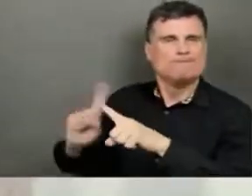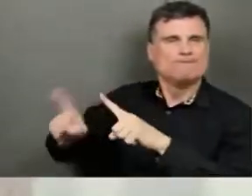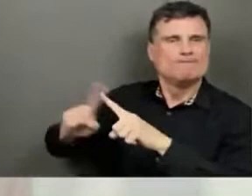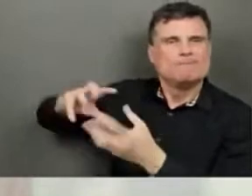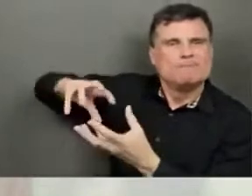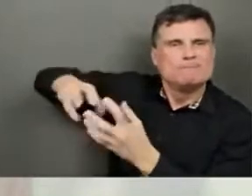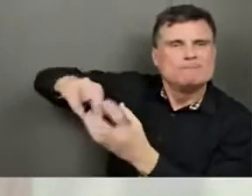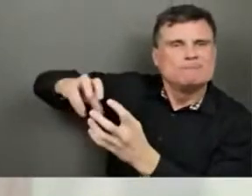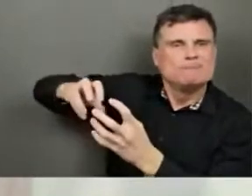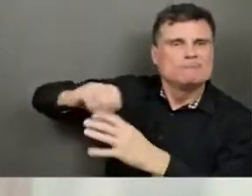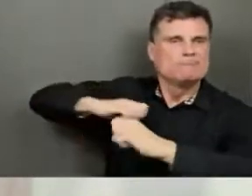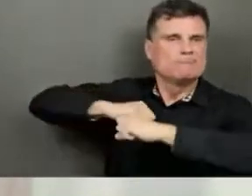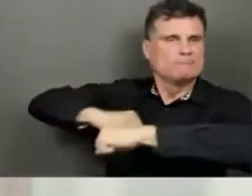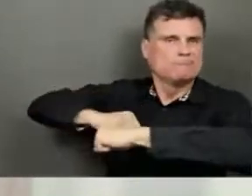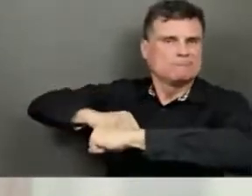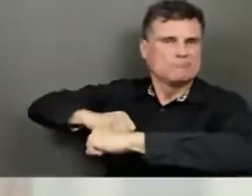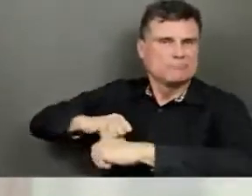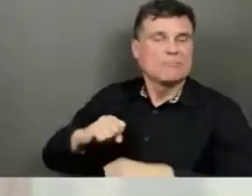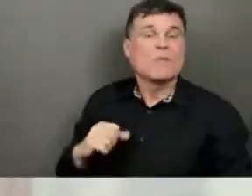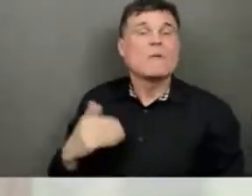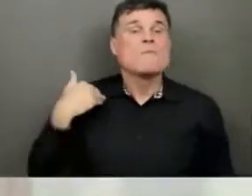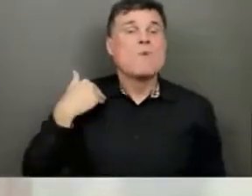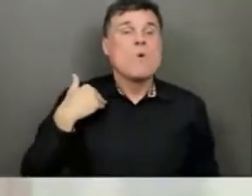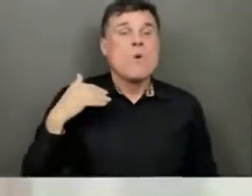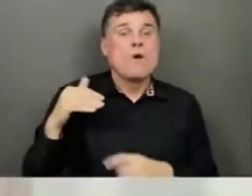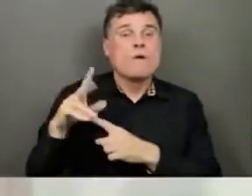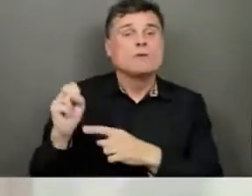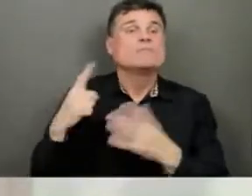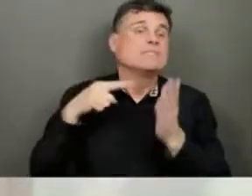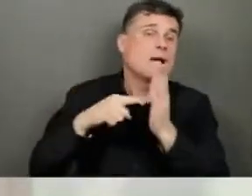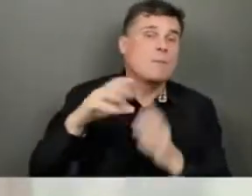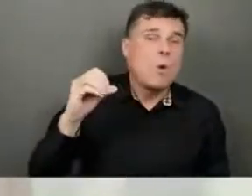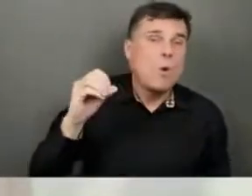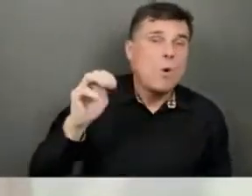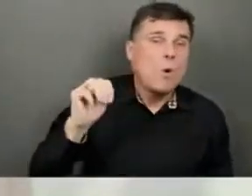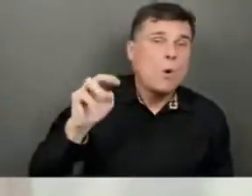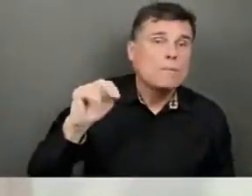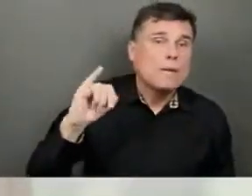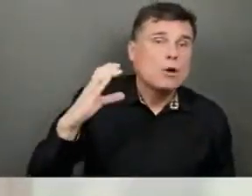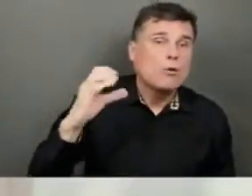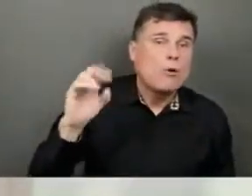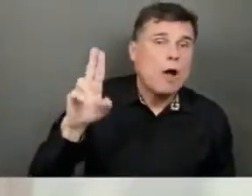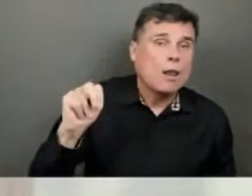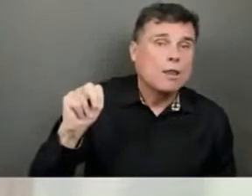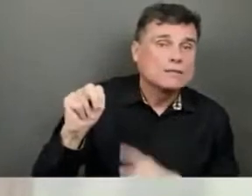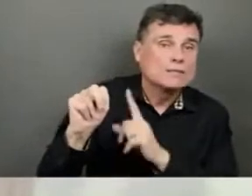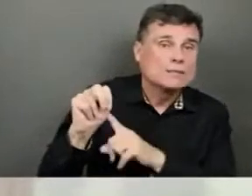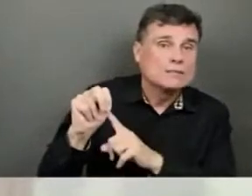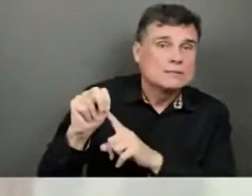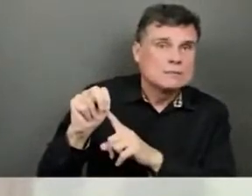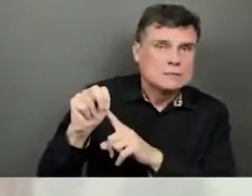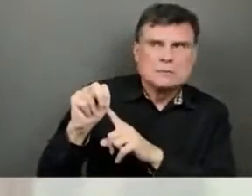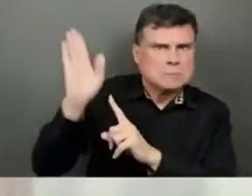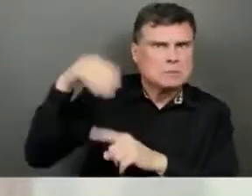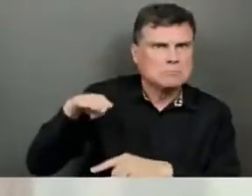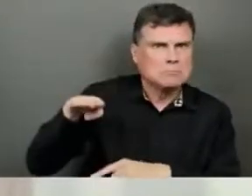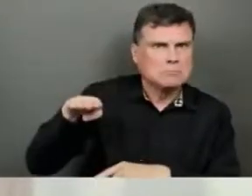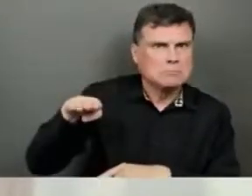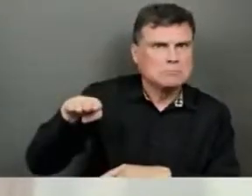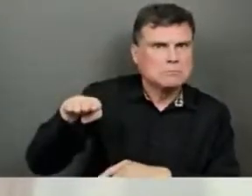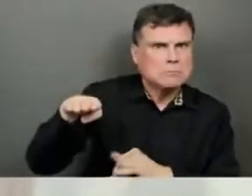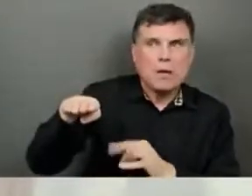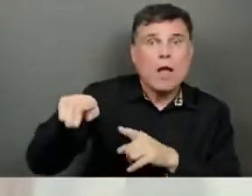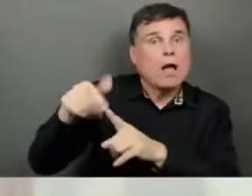we have that level of protection. But we're not sort of at the end of the pandemic yet. We're